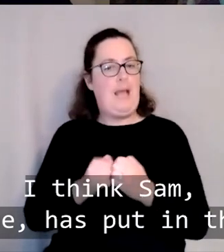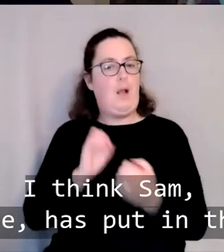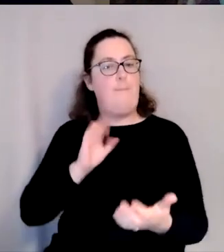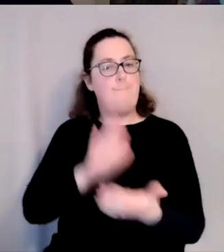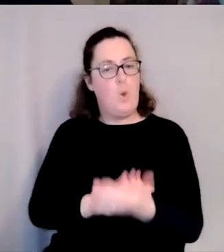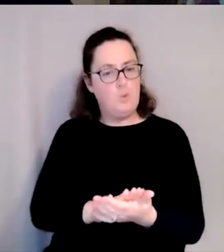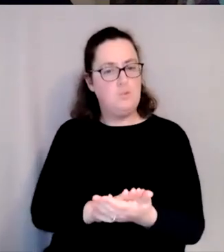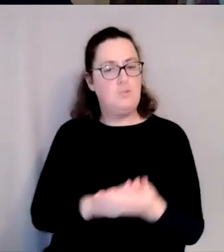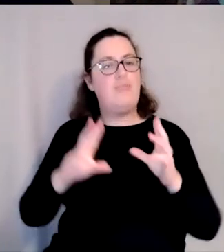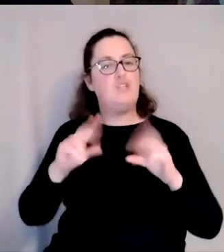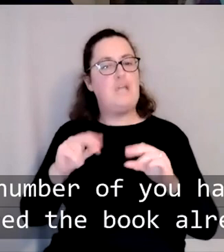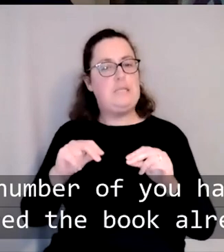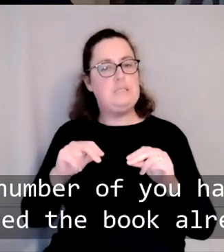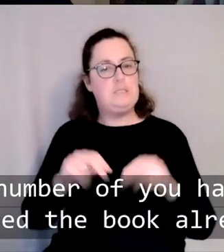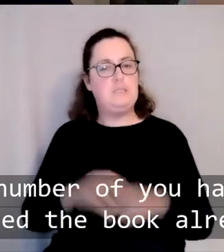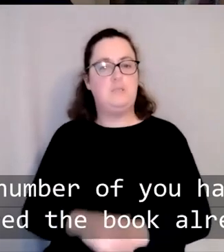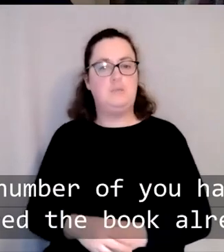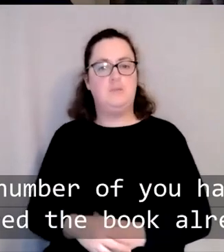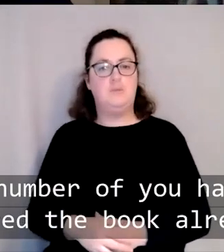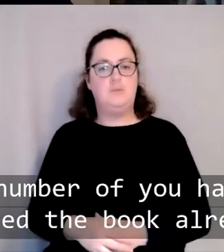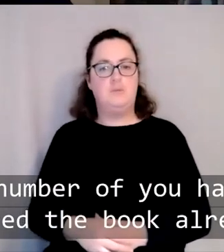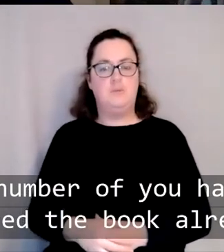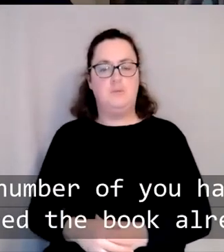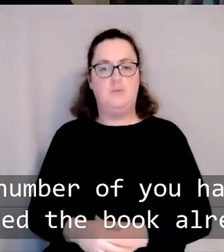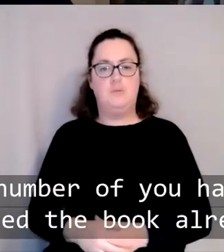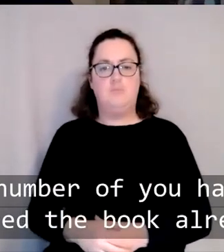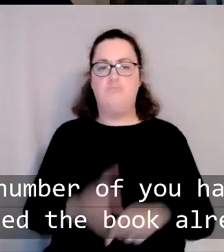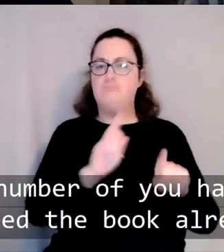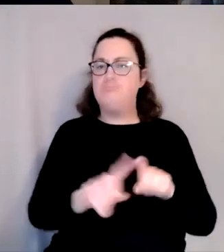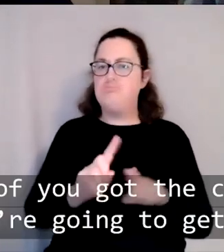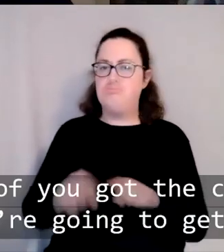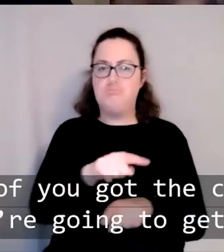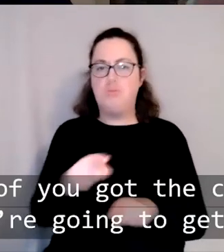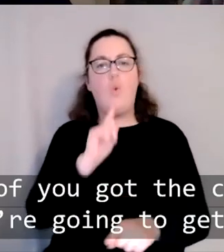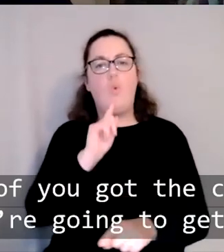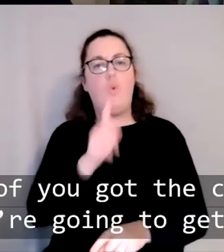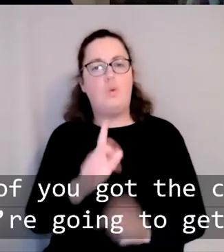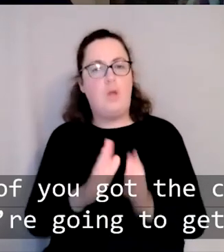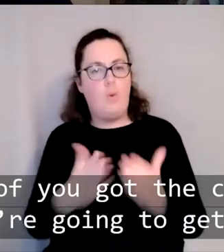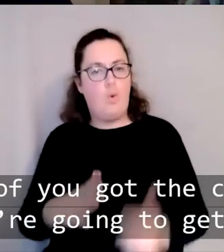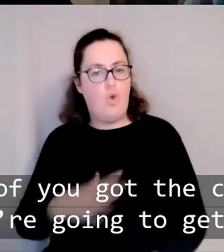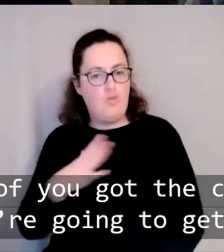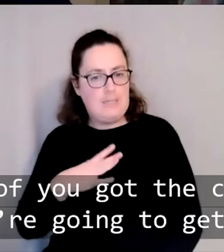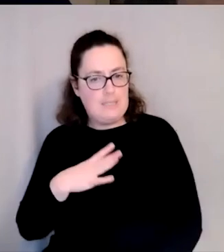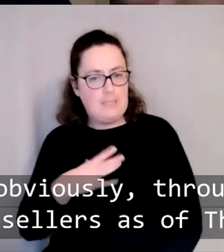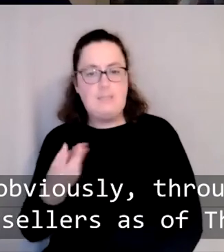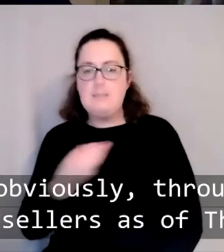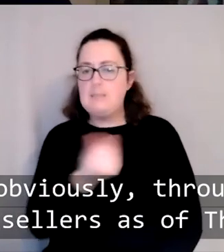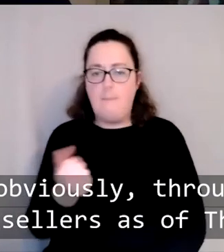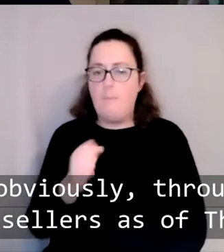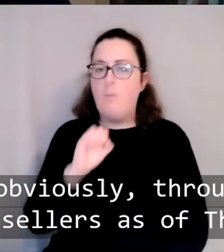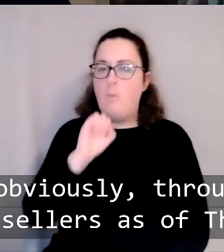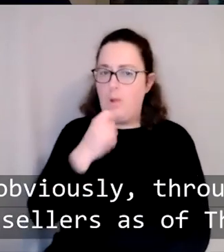chat box. There are you number of you have ordered the book already. Some of you have got the chance to kind of get it.